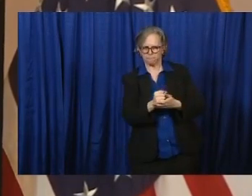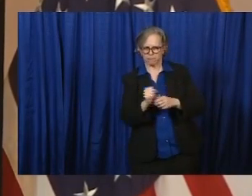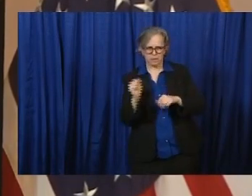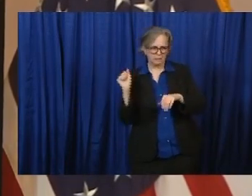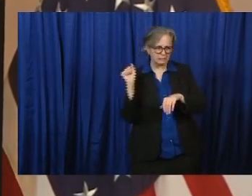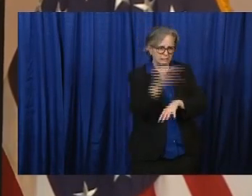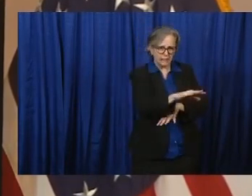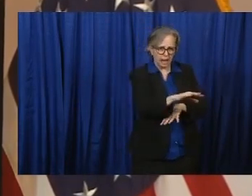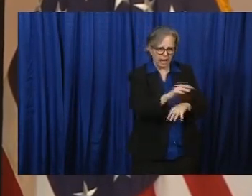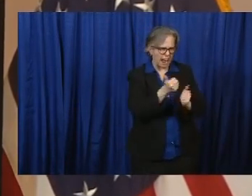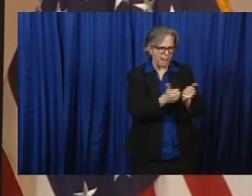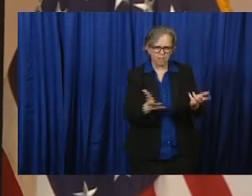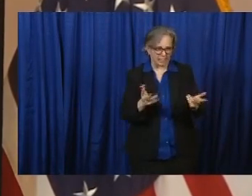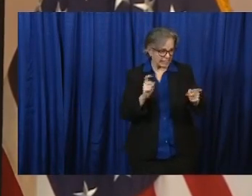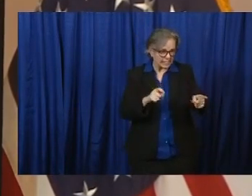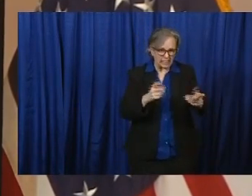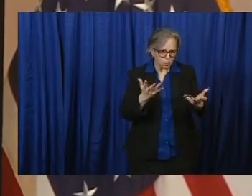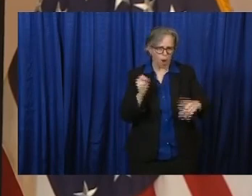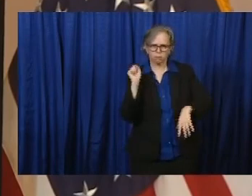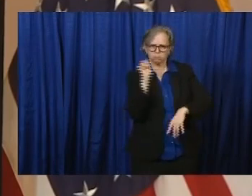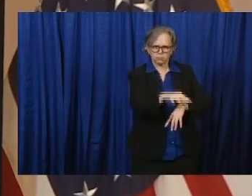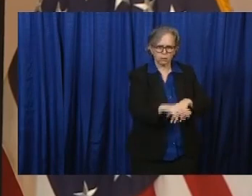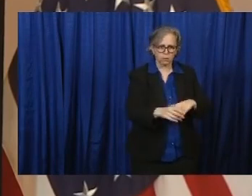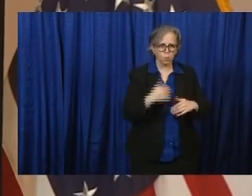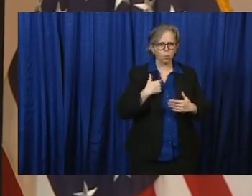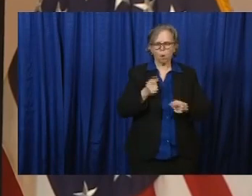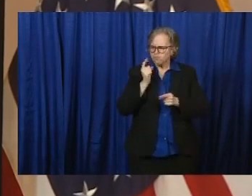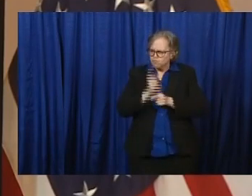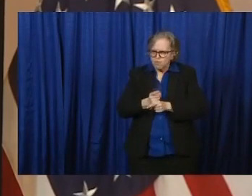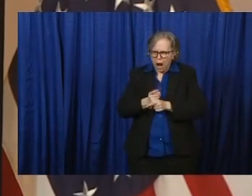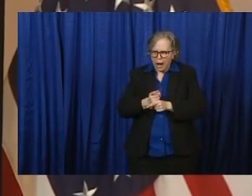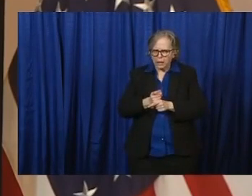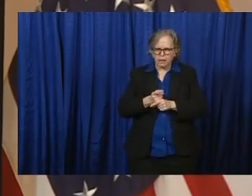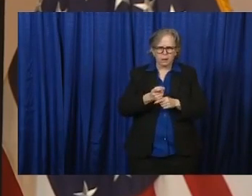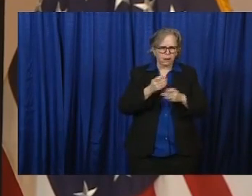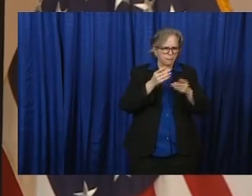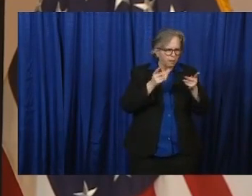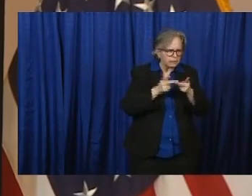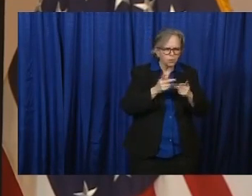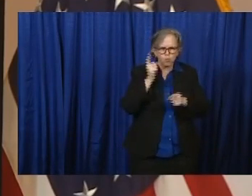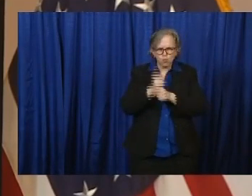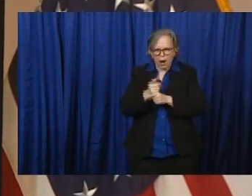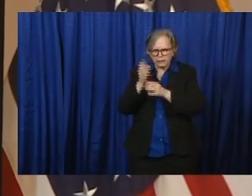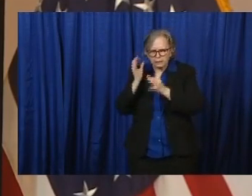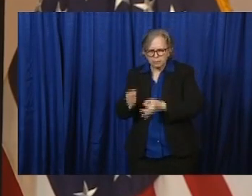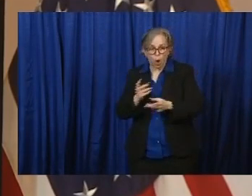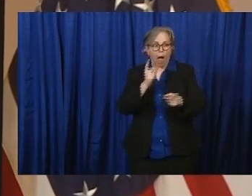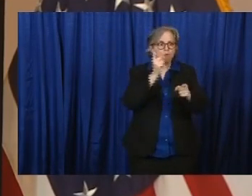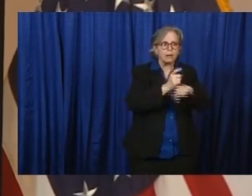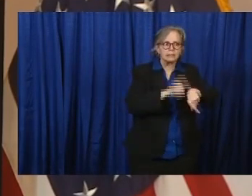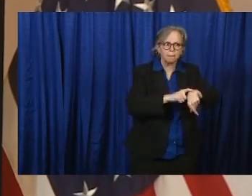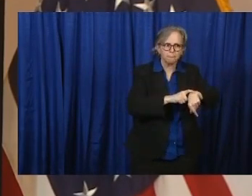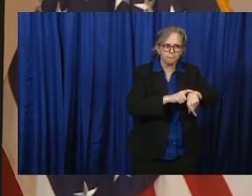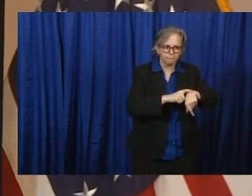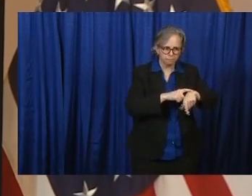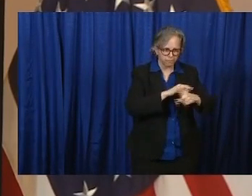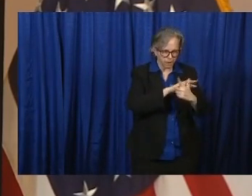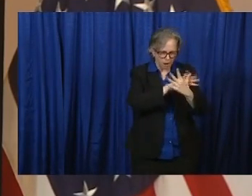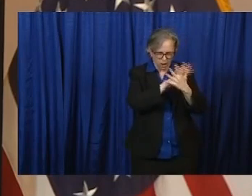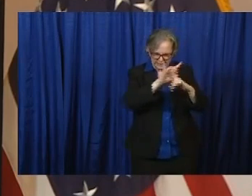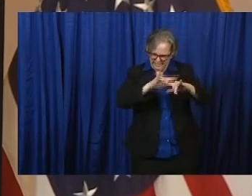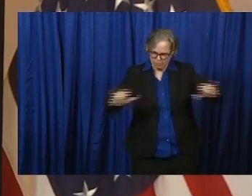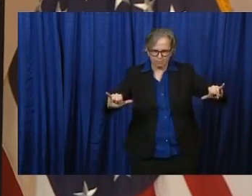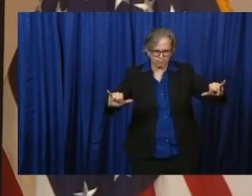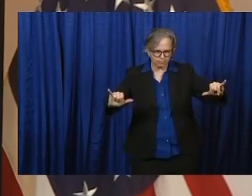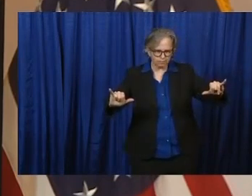stuff in the right place at the right time for when it's needed during this peak. So this allows us to optimize.